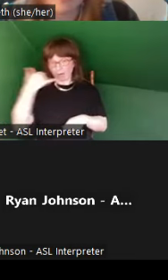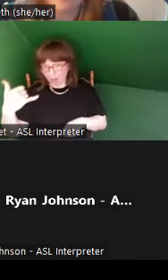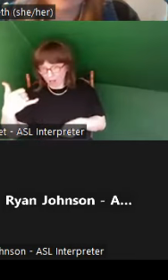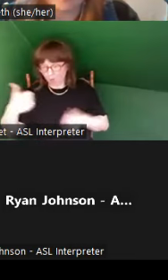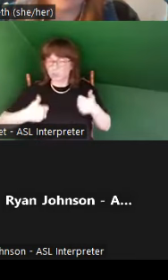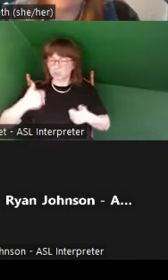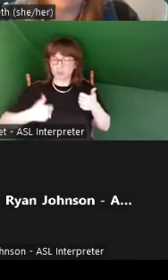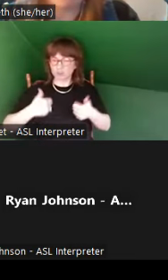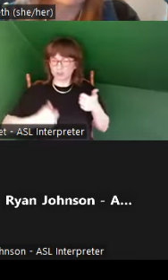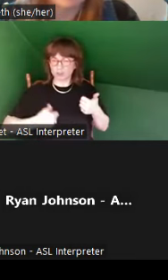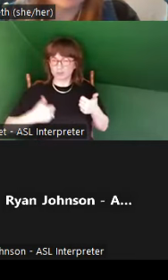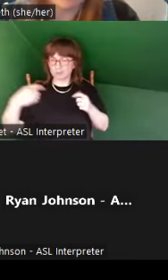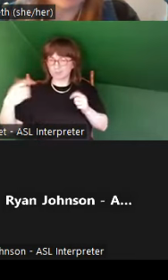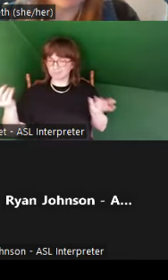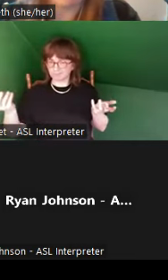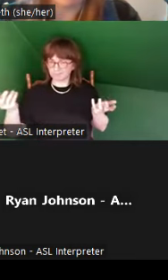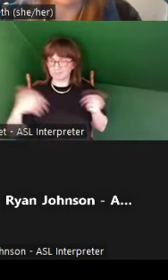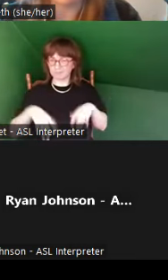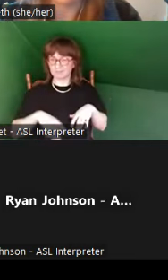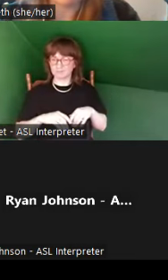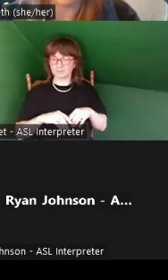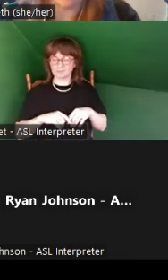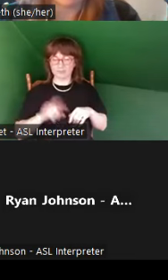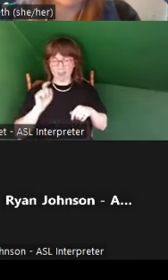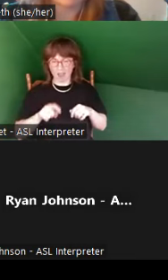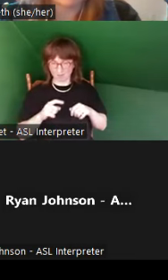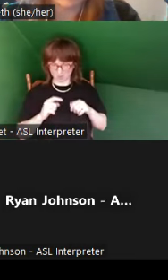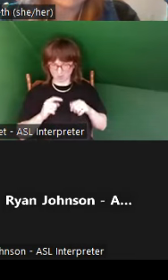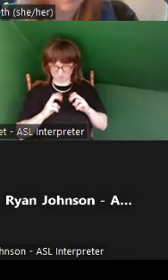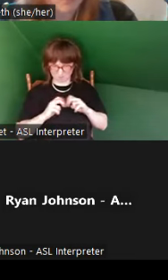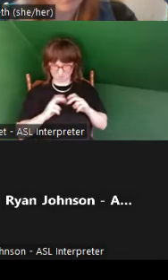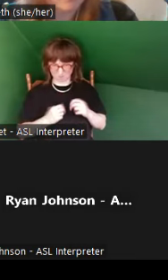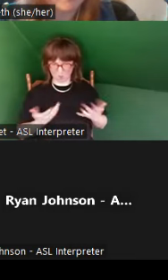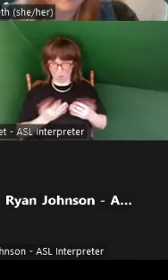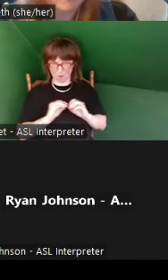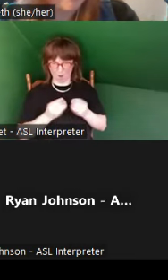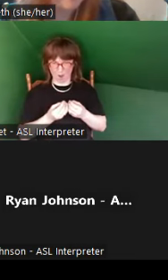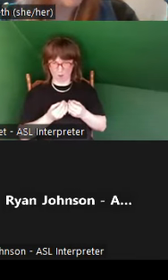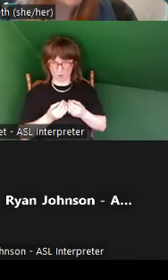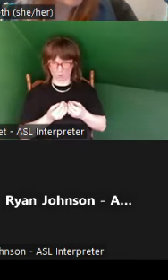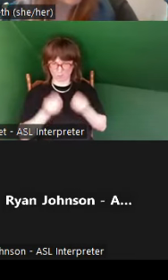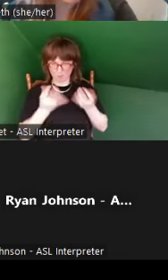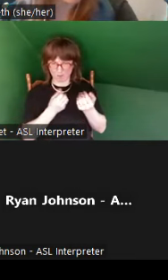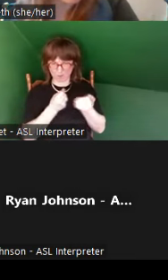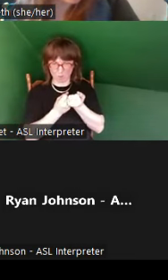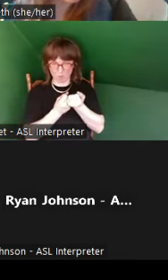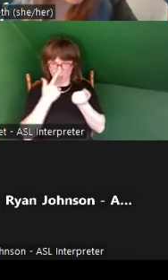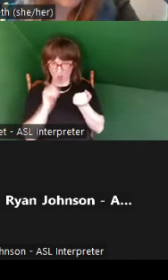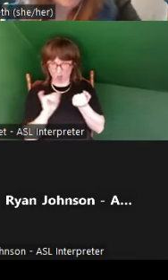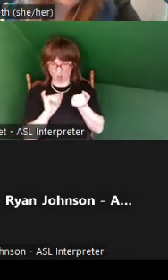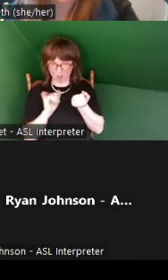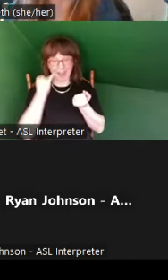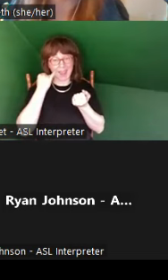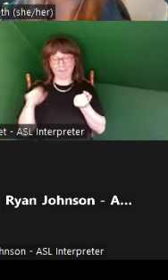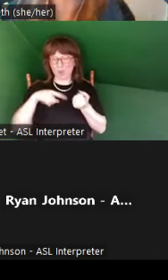defendants. It's important to look inward and figure out, do we do that? And if you don't, maybe